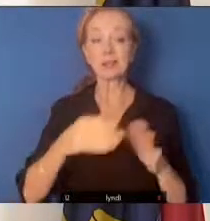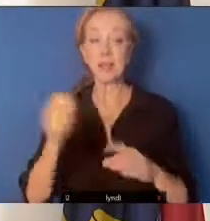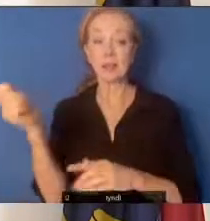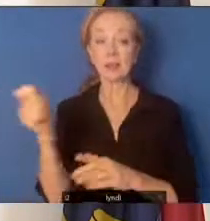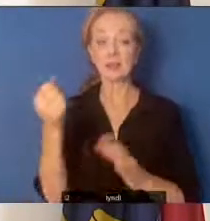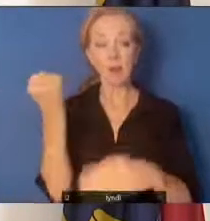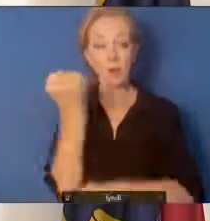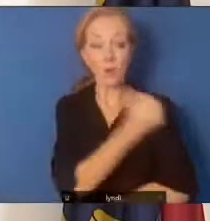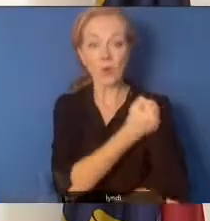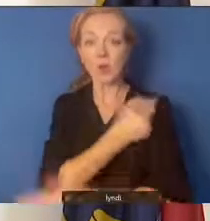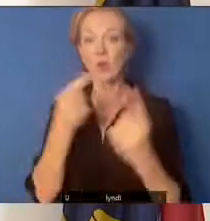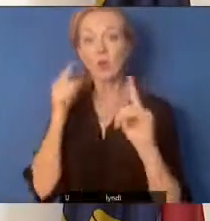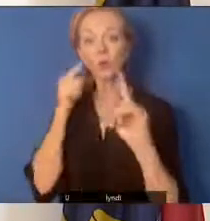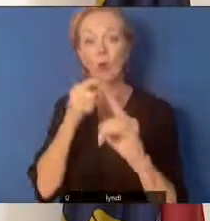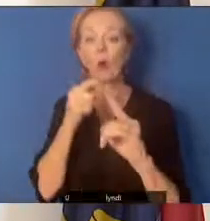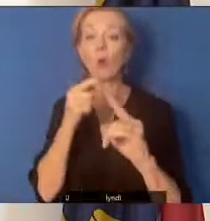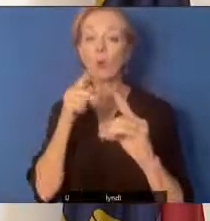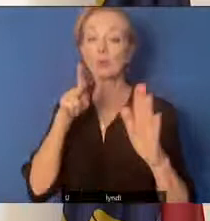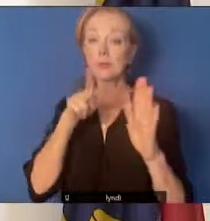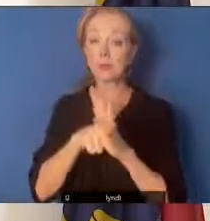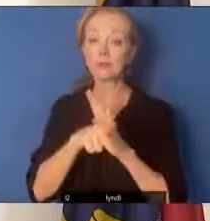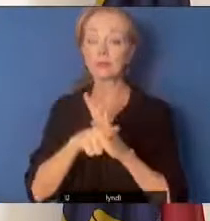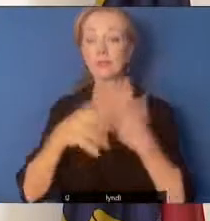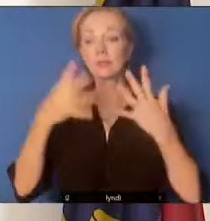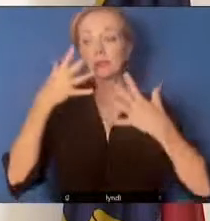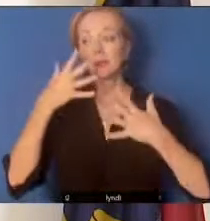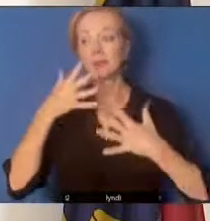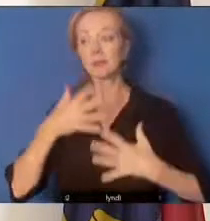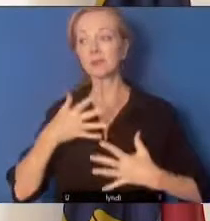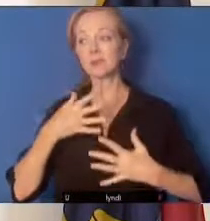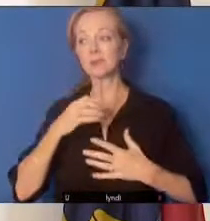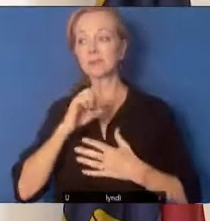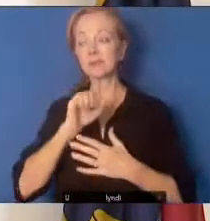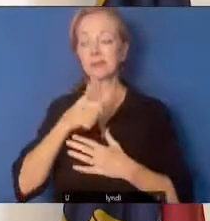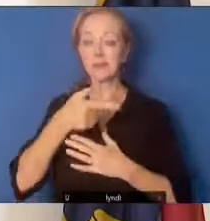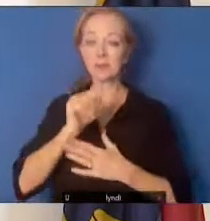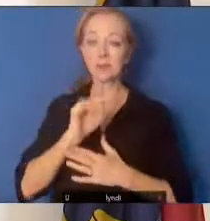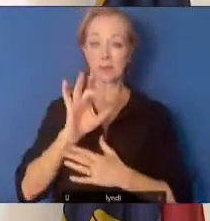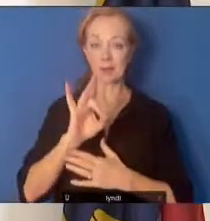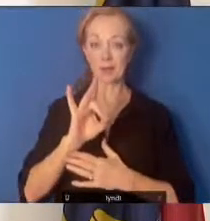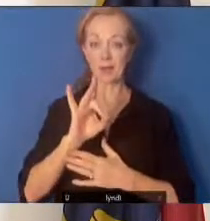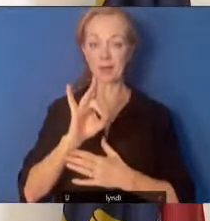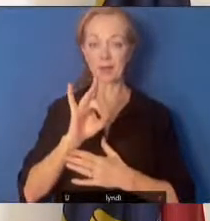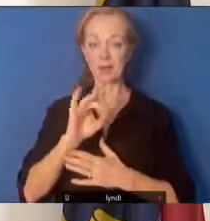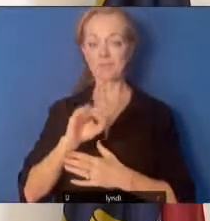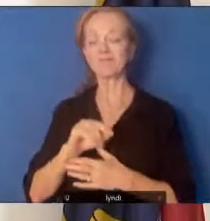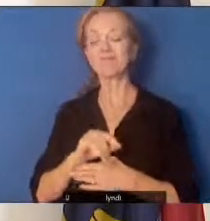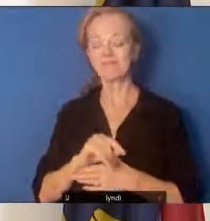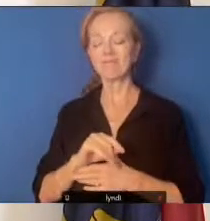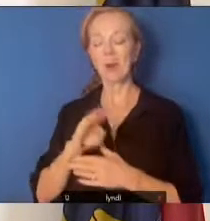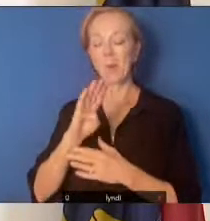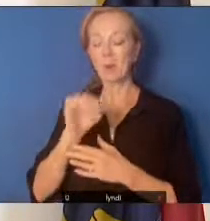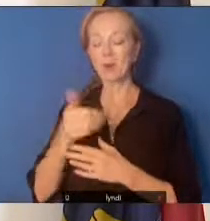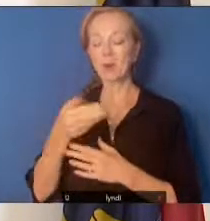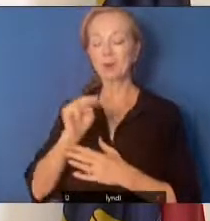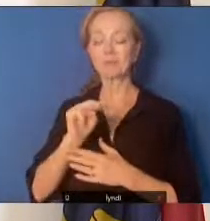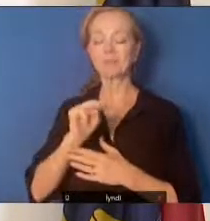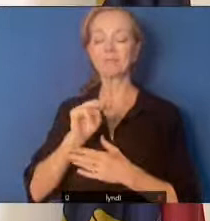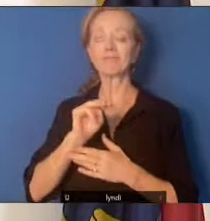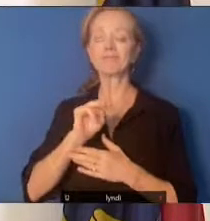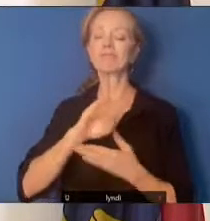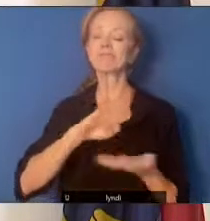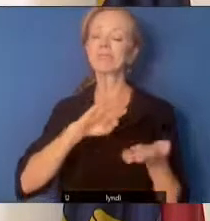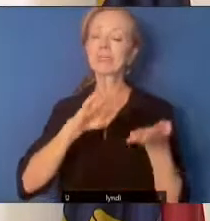injuries. Sadly, the following day, on September 8th, Mr. Burnham succumbed to his injuries of the assault and was pronounced